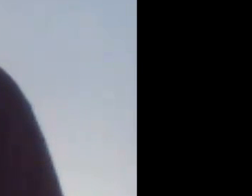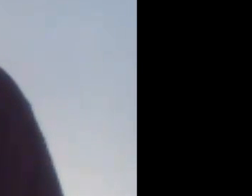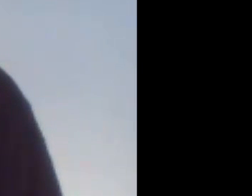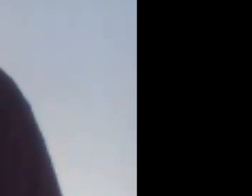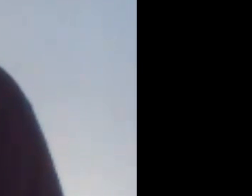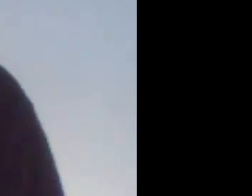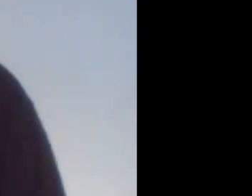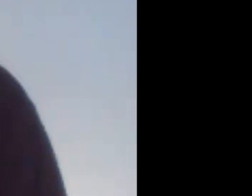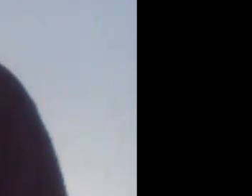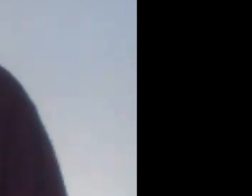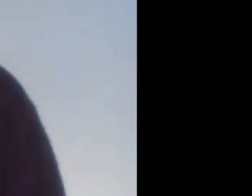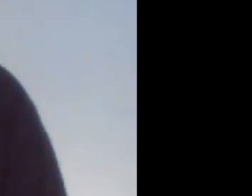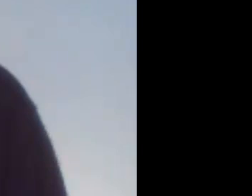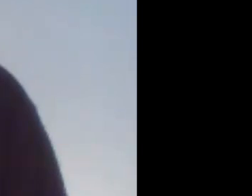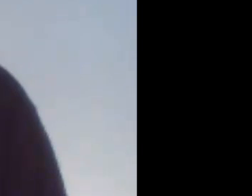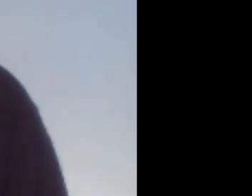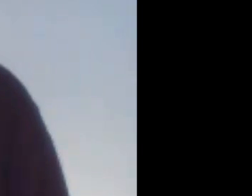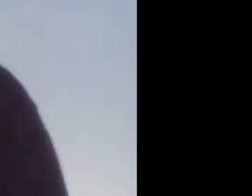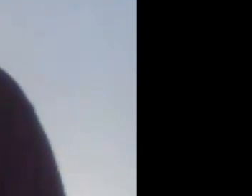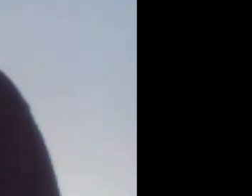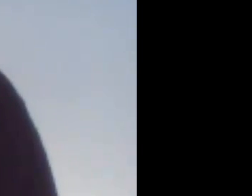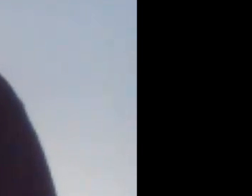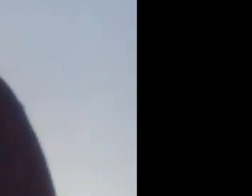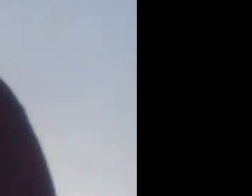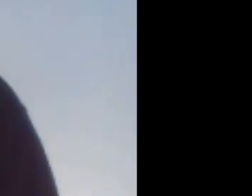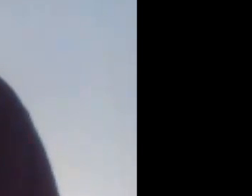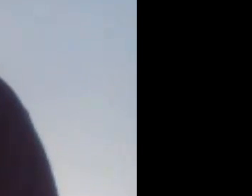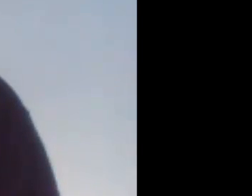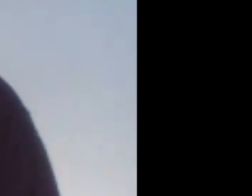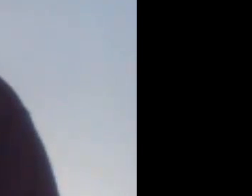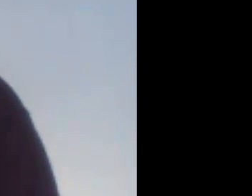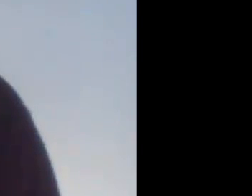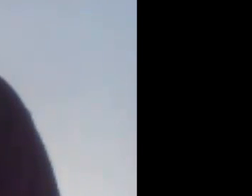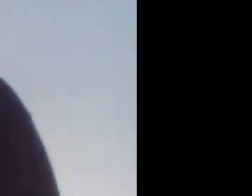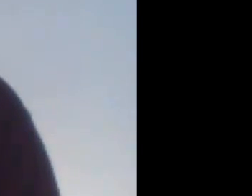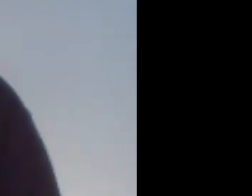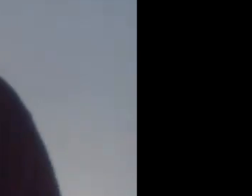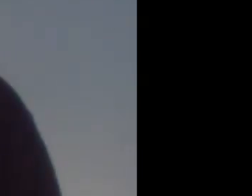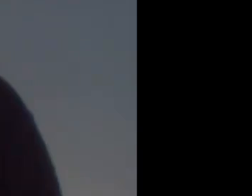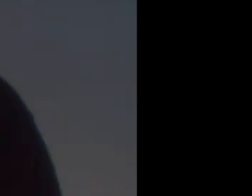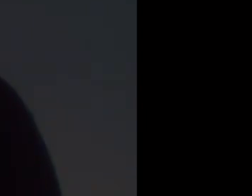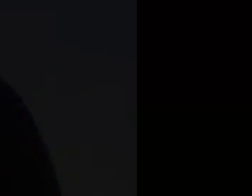a very versatile word. So salut, au revoir.